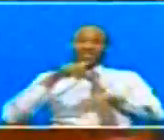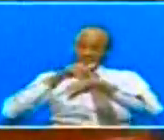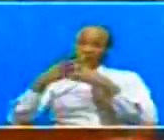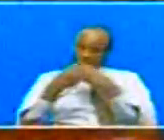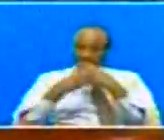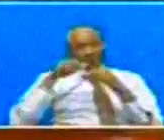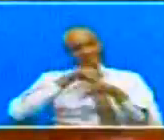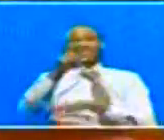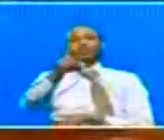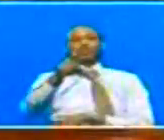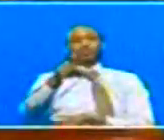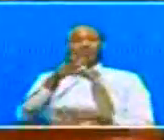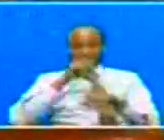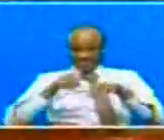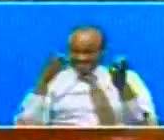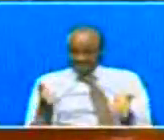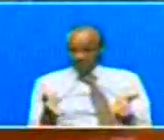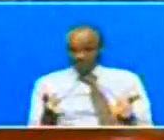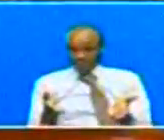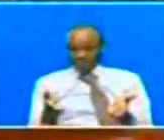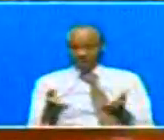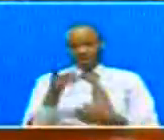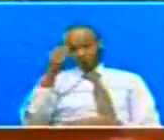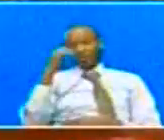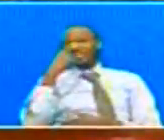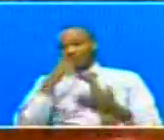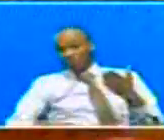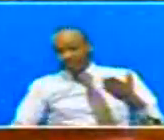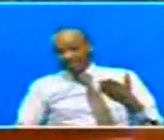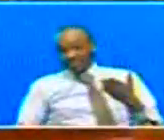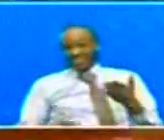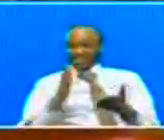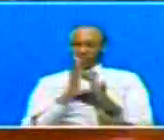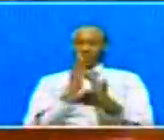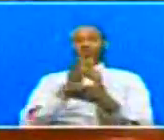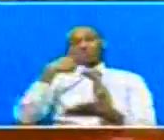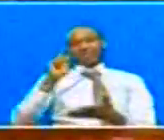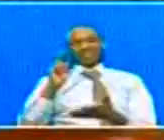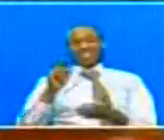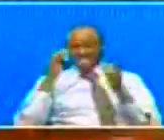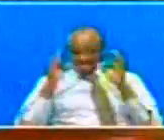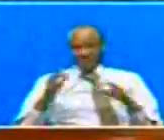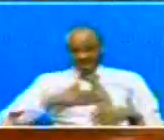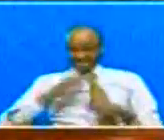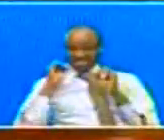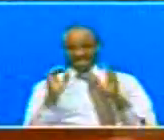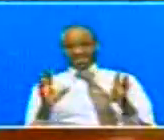if you want that. In the meantime, what Tony says is absolutely right. If not us,